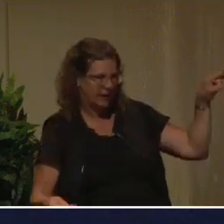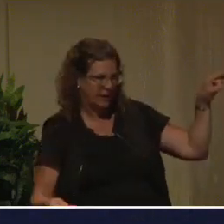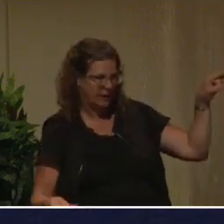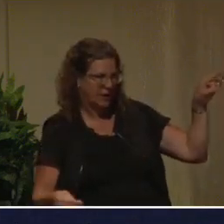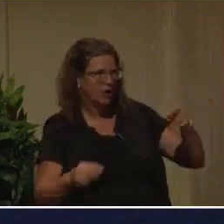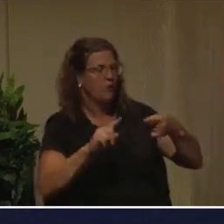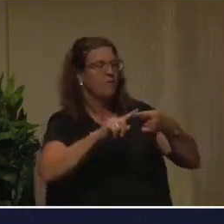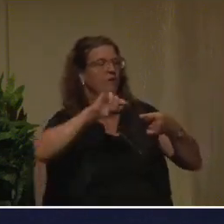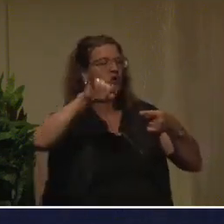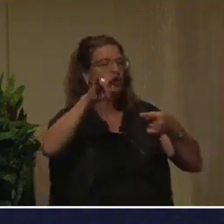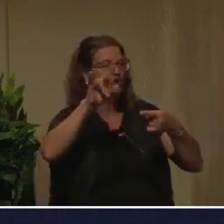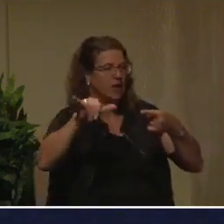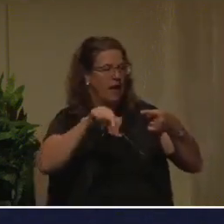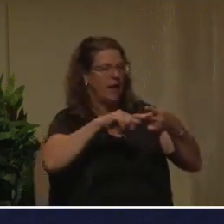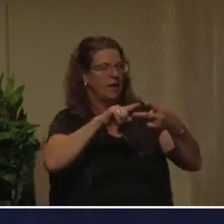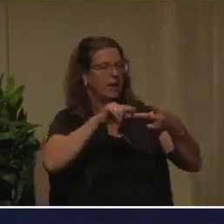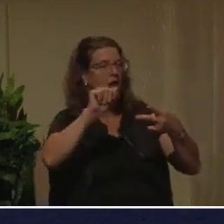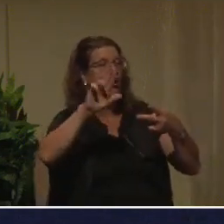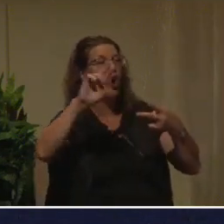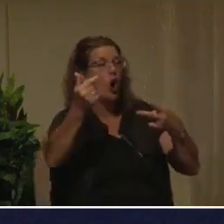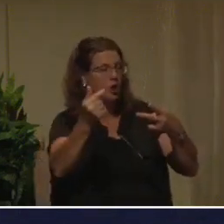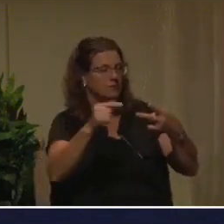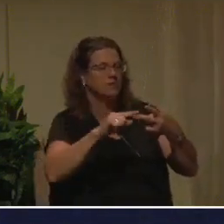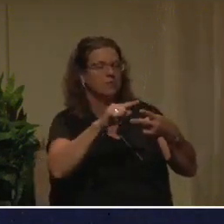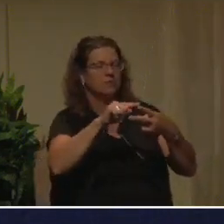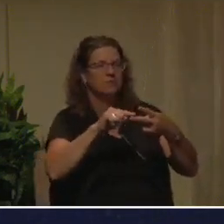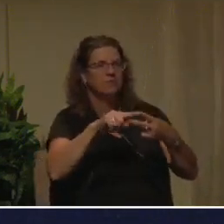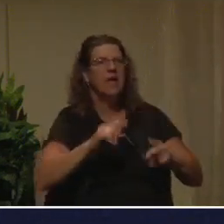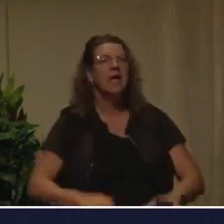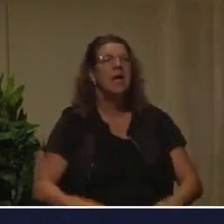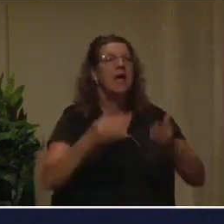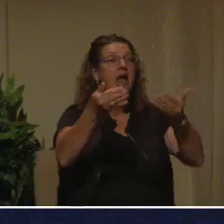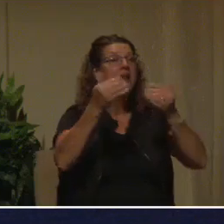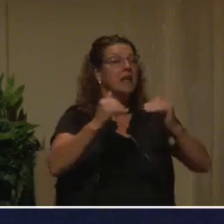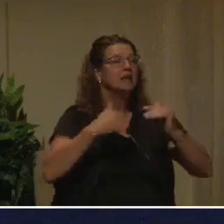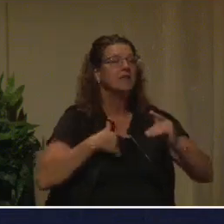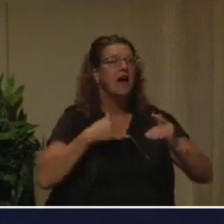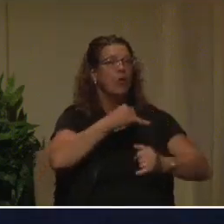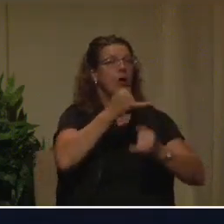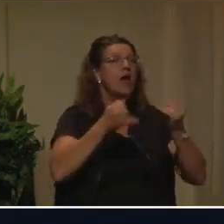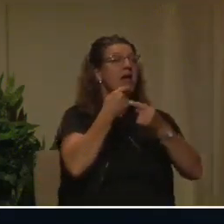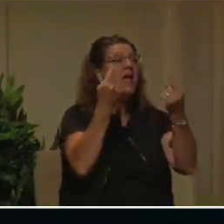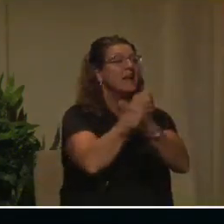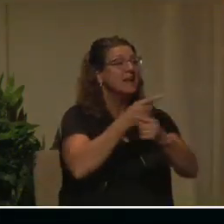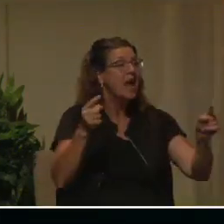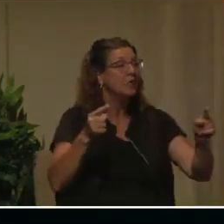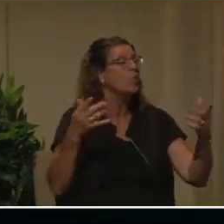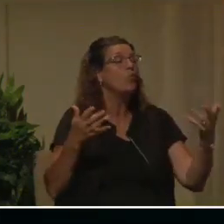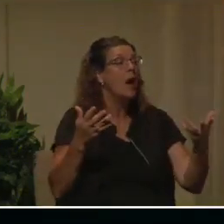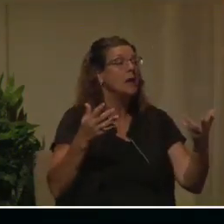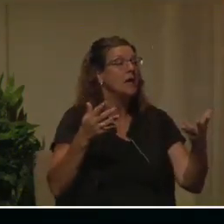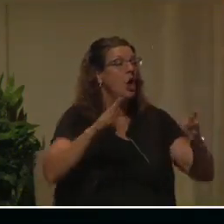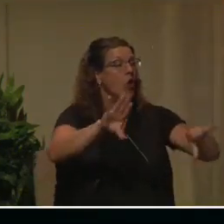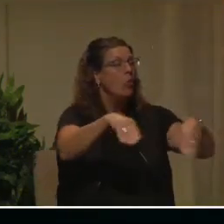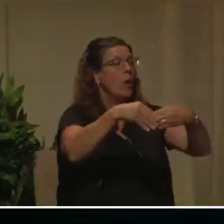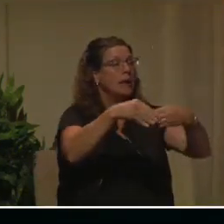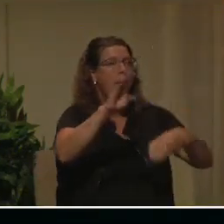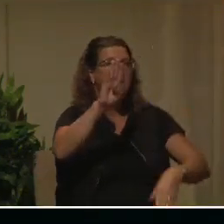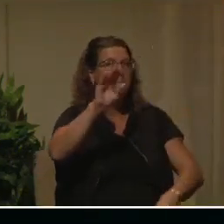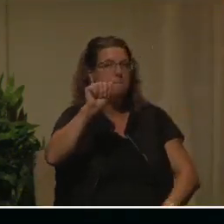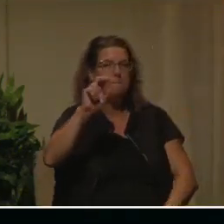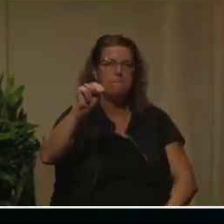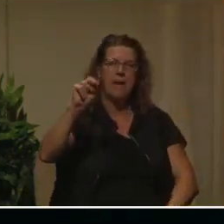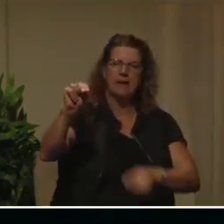want to announce the bands. So somebody was saying that they don't, that's an odd word to them. It's just a legal word that's, you